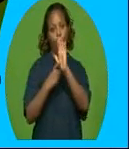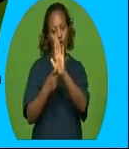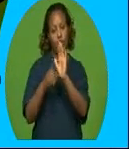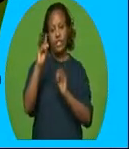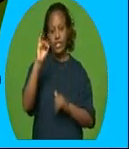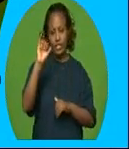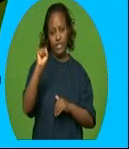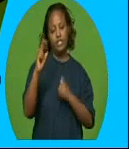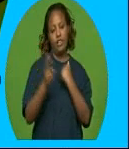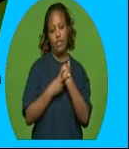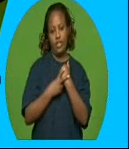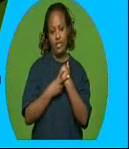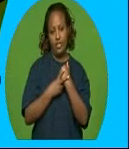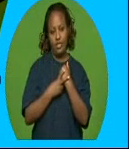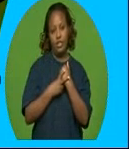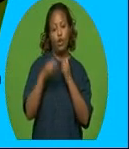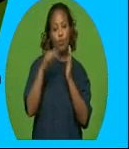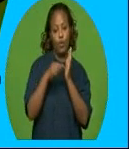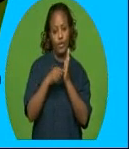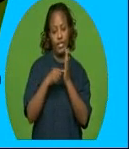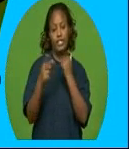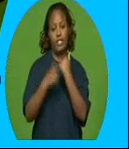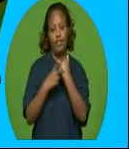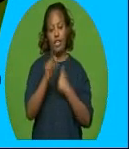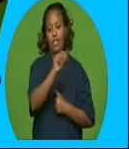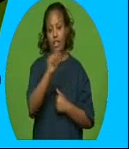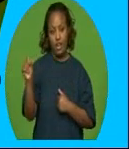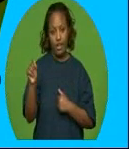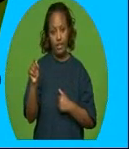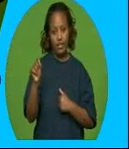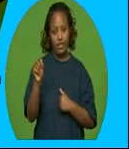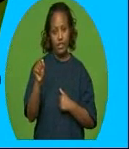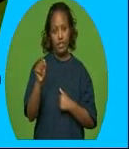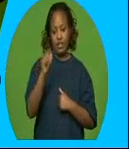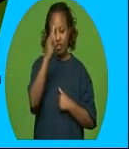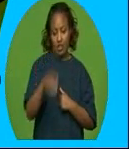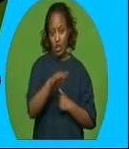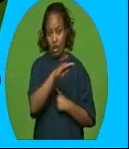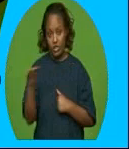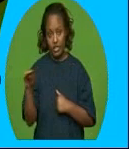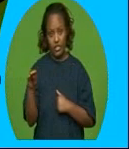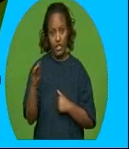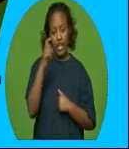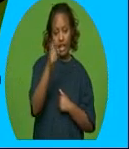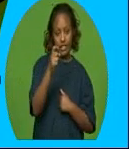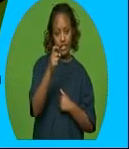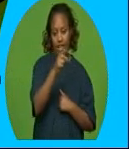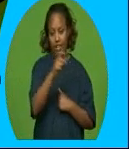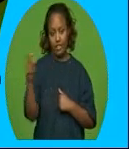shows dissaving. At the point where the saving line crosses the